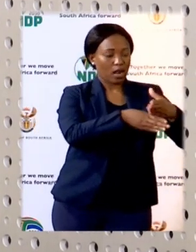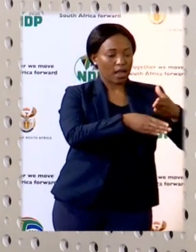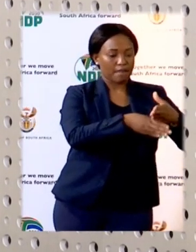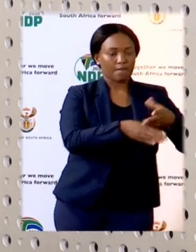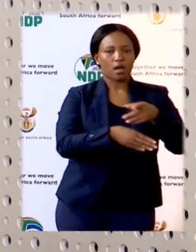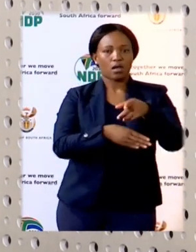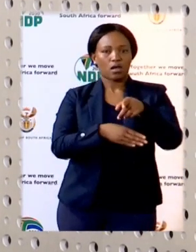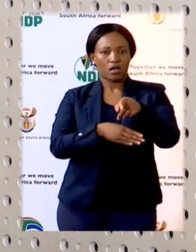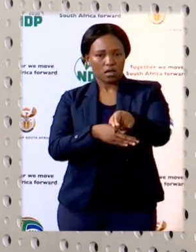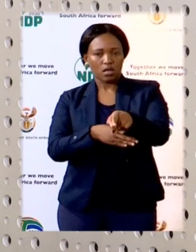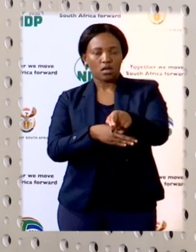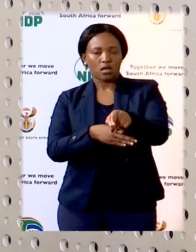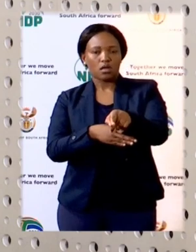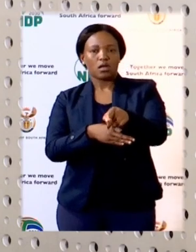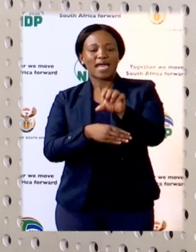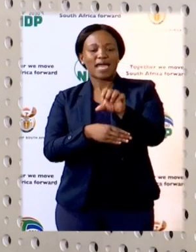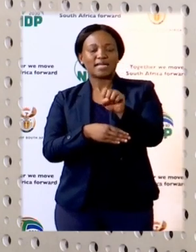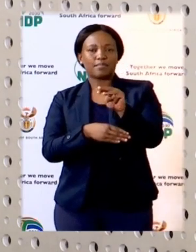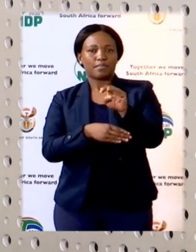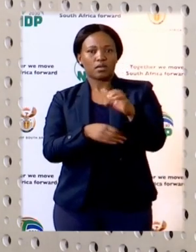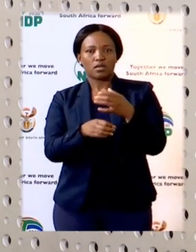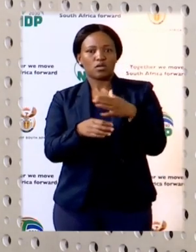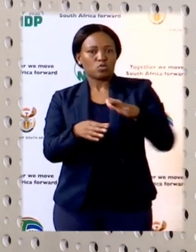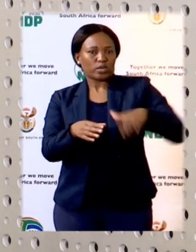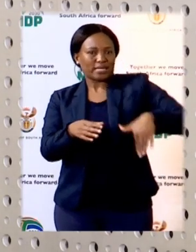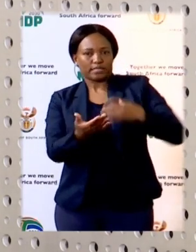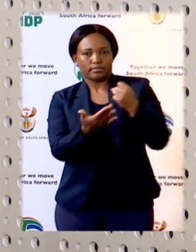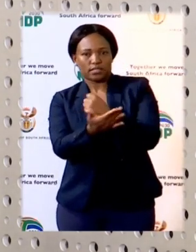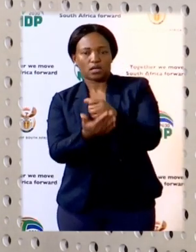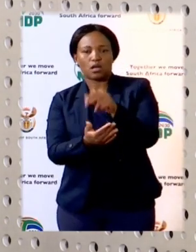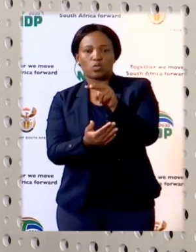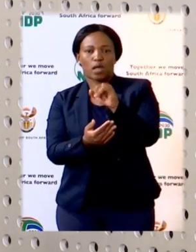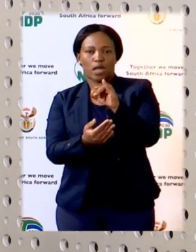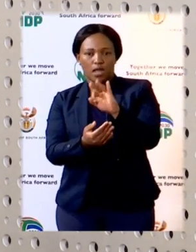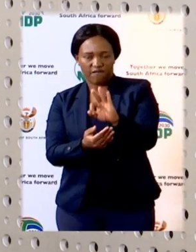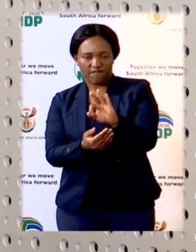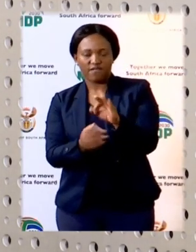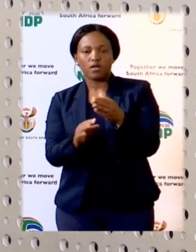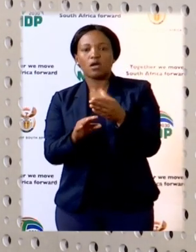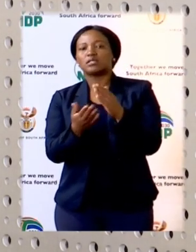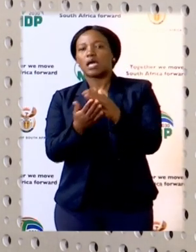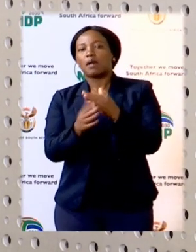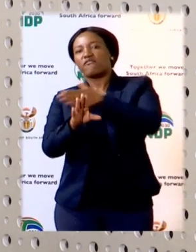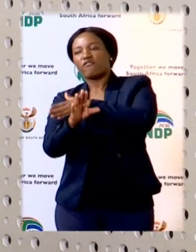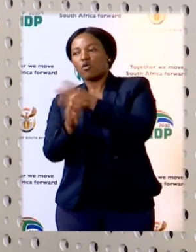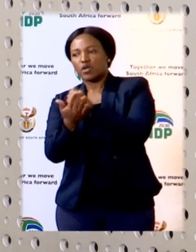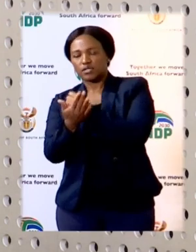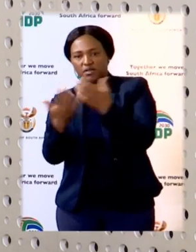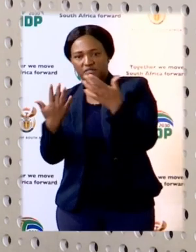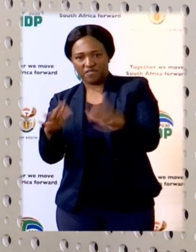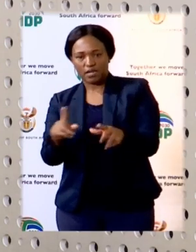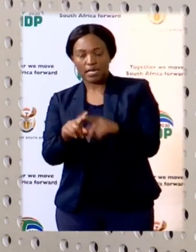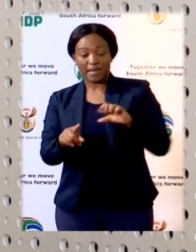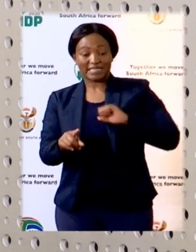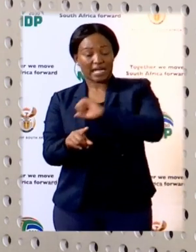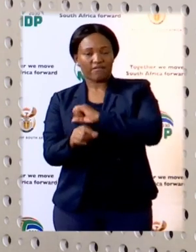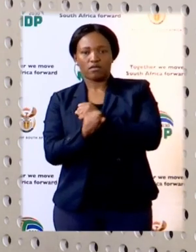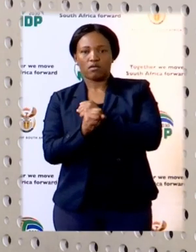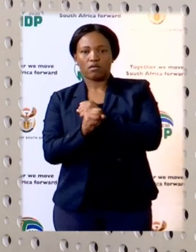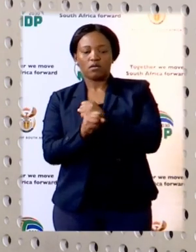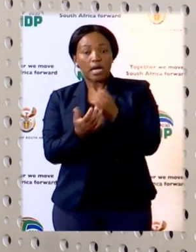those SMMEs who had not registered for UIF, or those who had registered their employees for UIF but